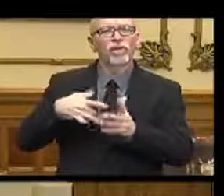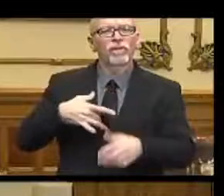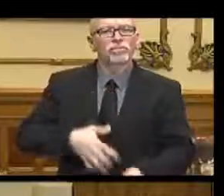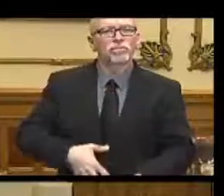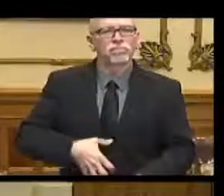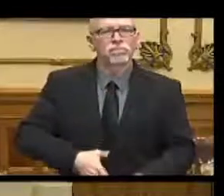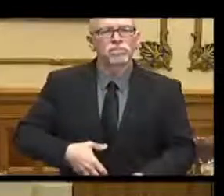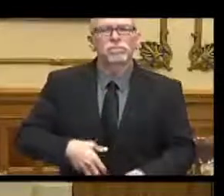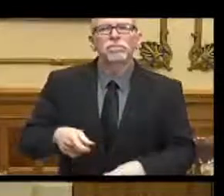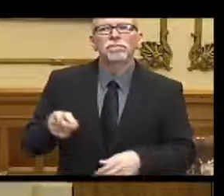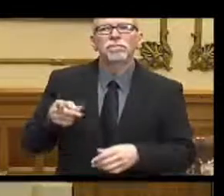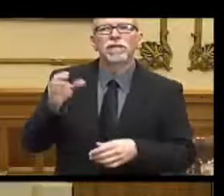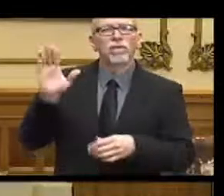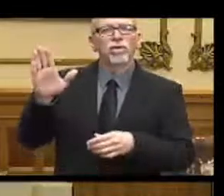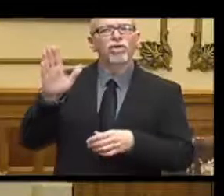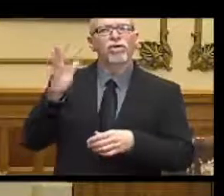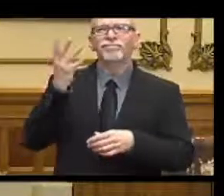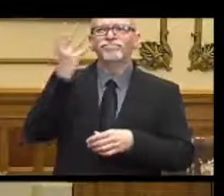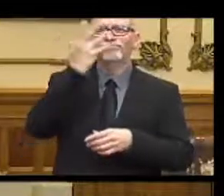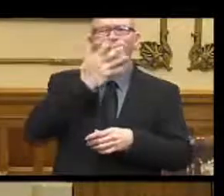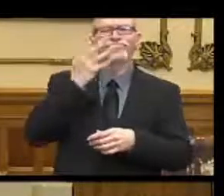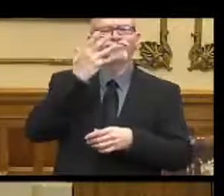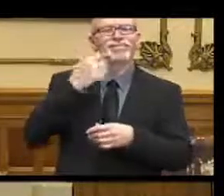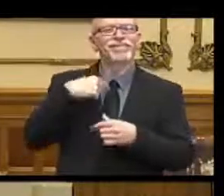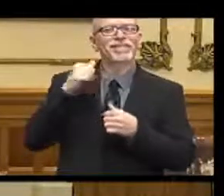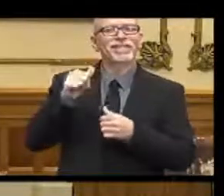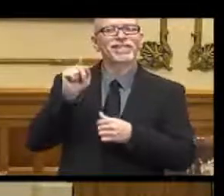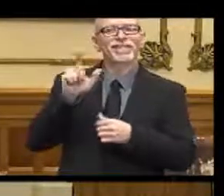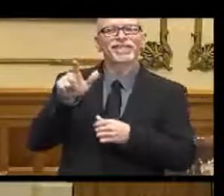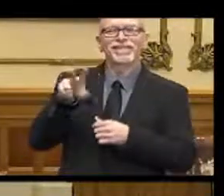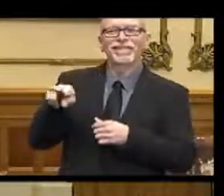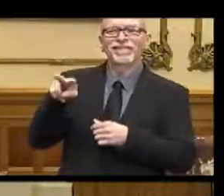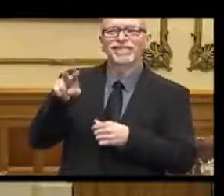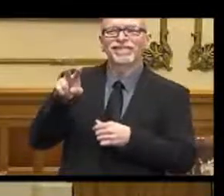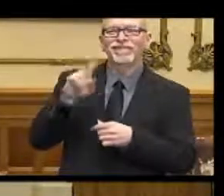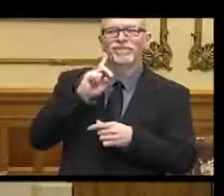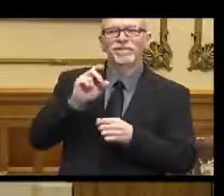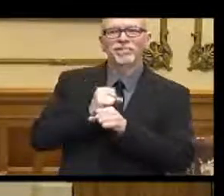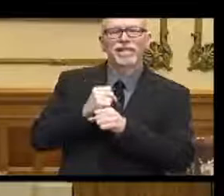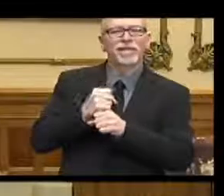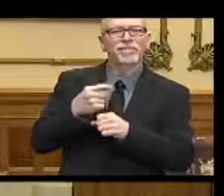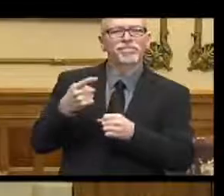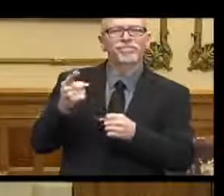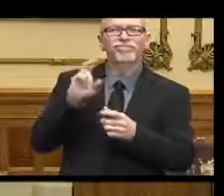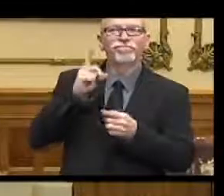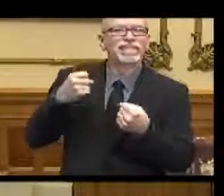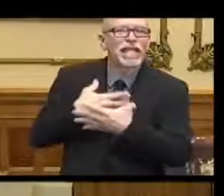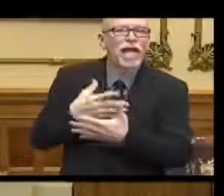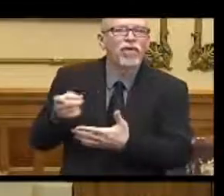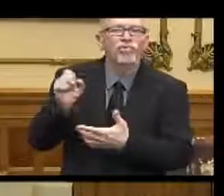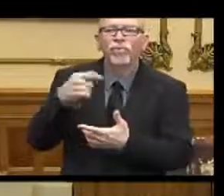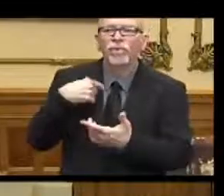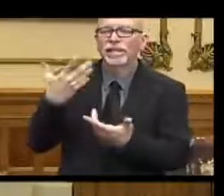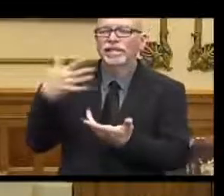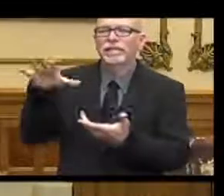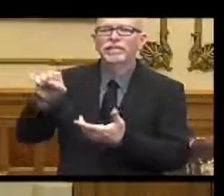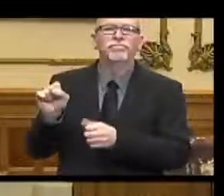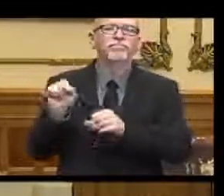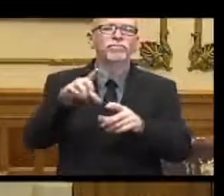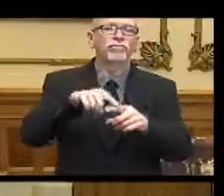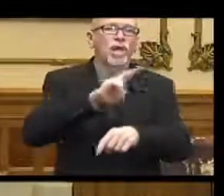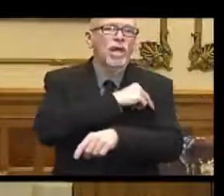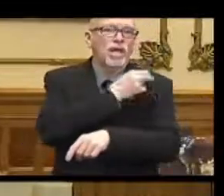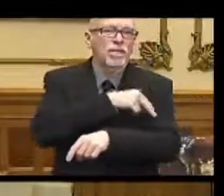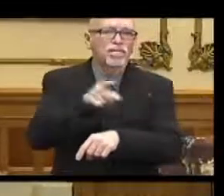nauseated, and then she had this look on her, which just unfortunately that scared me. So we just rushed her to the hospital and found